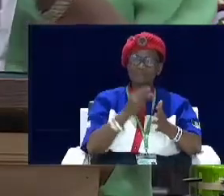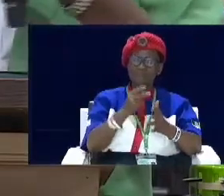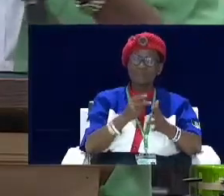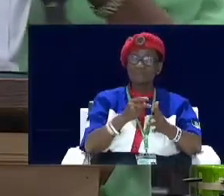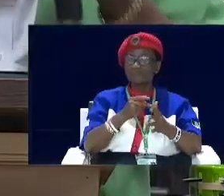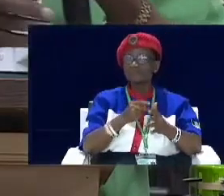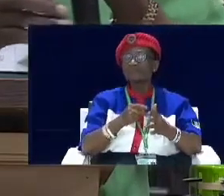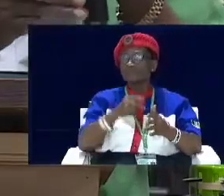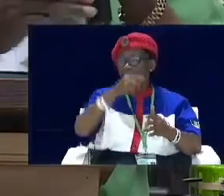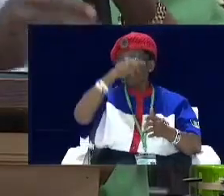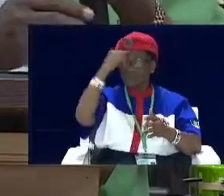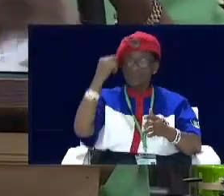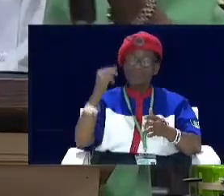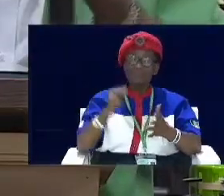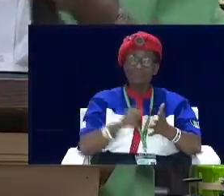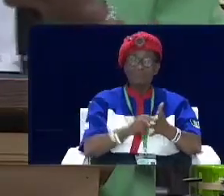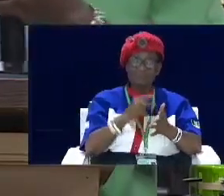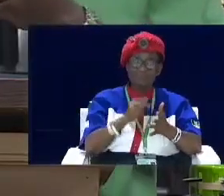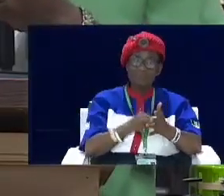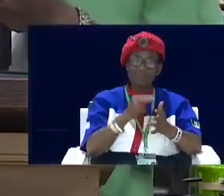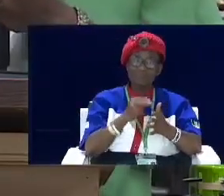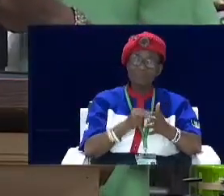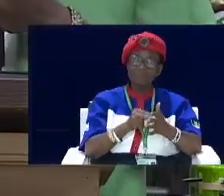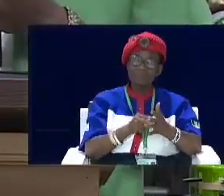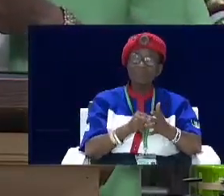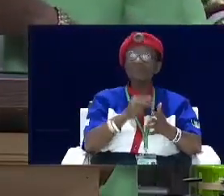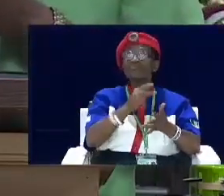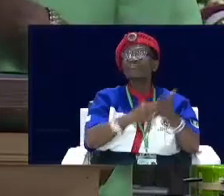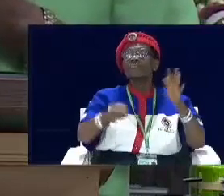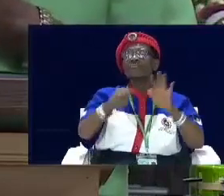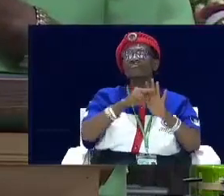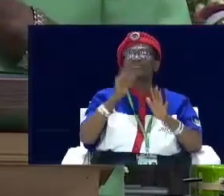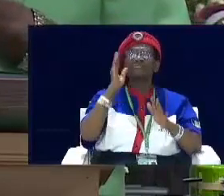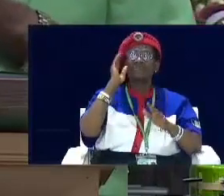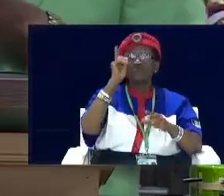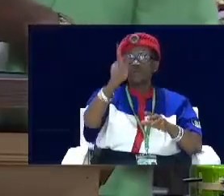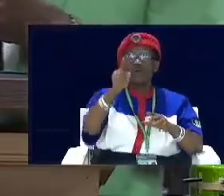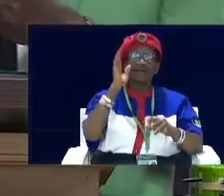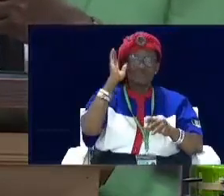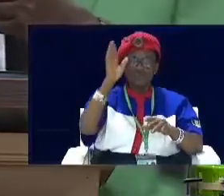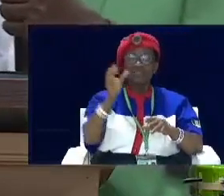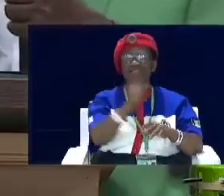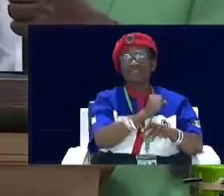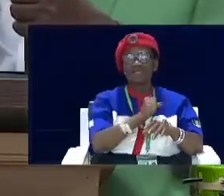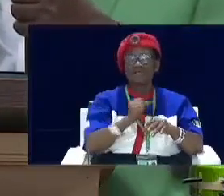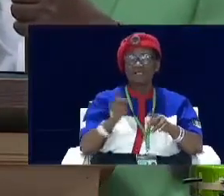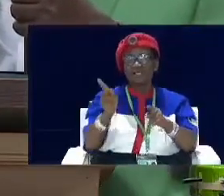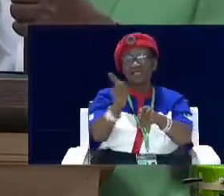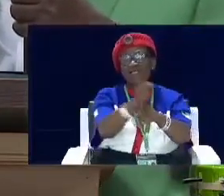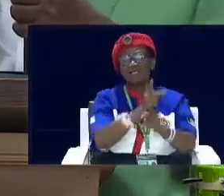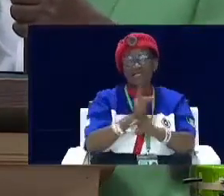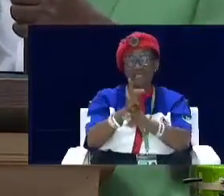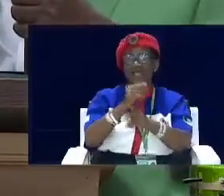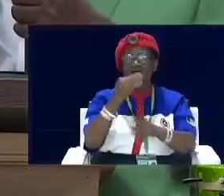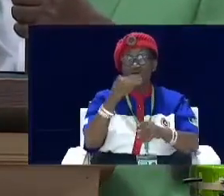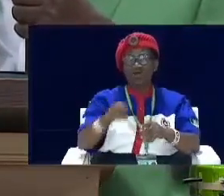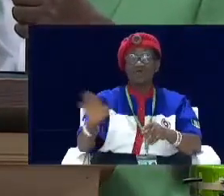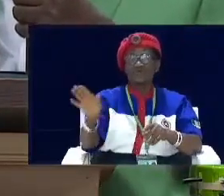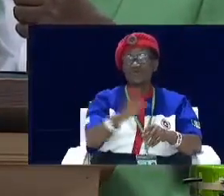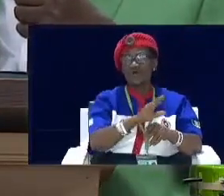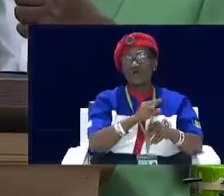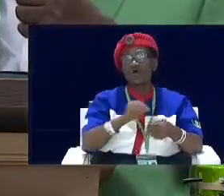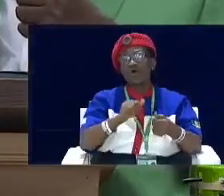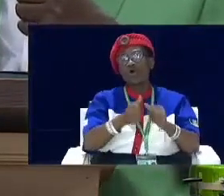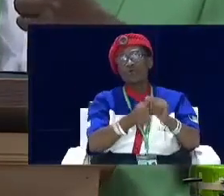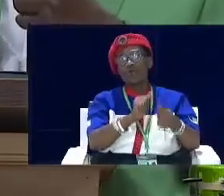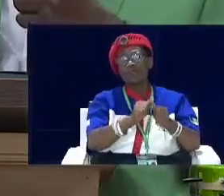one is to take care of your problem. Eun ni pe iloko ipa ti akoko oni lati ri pe gbogbo isoro re